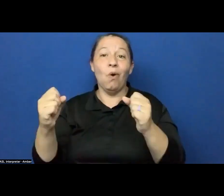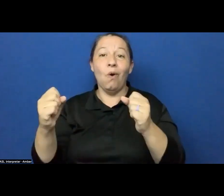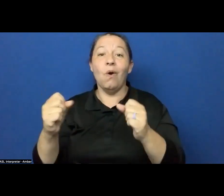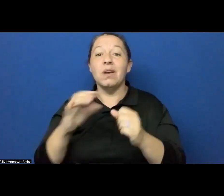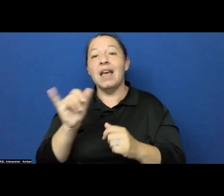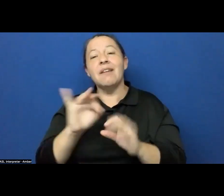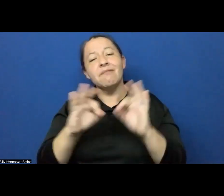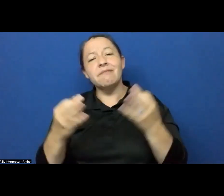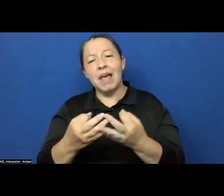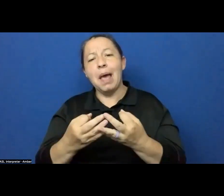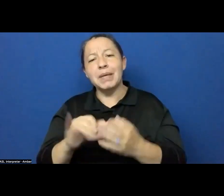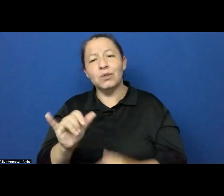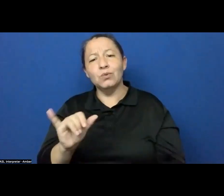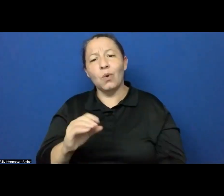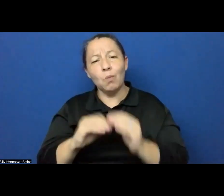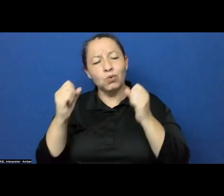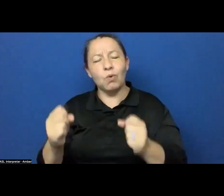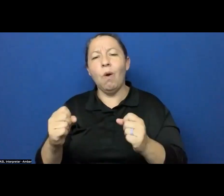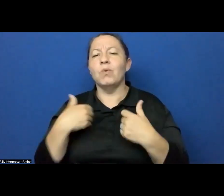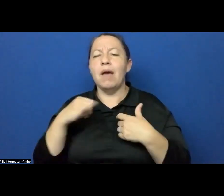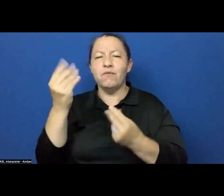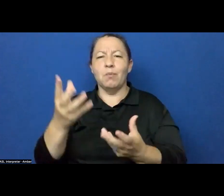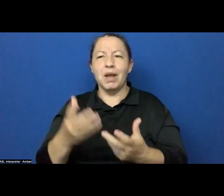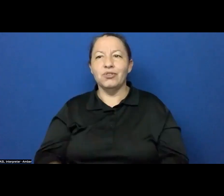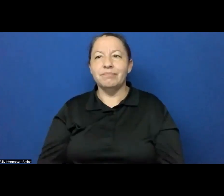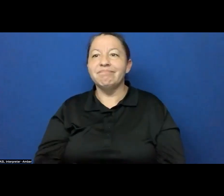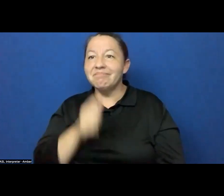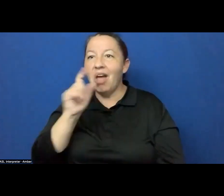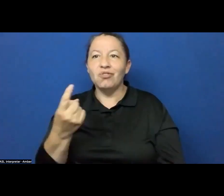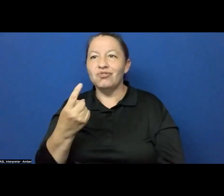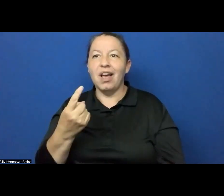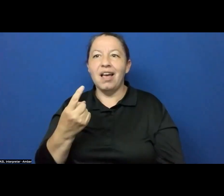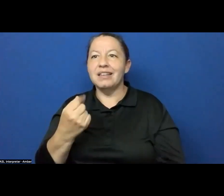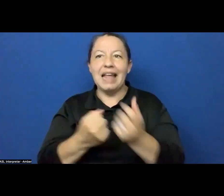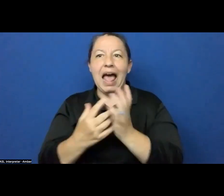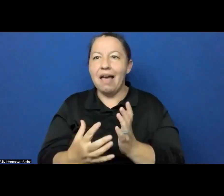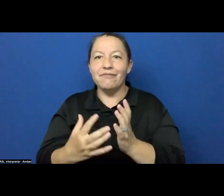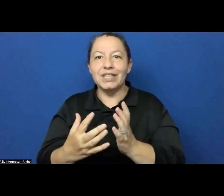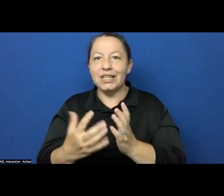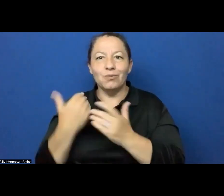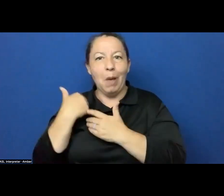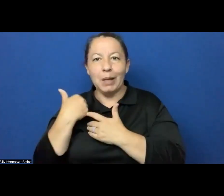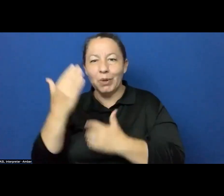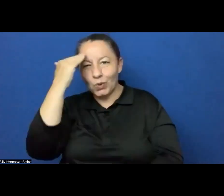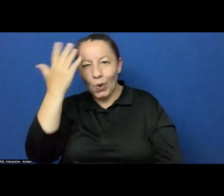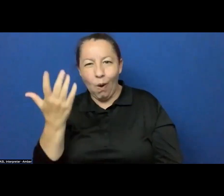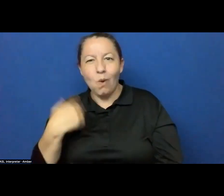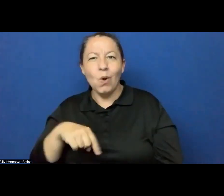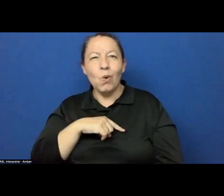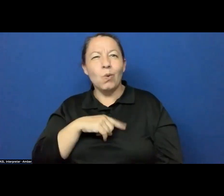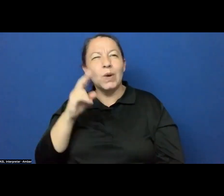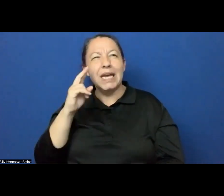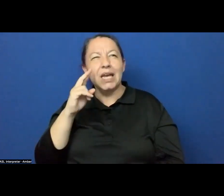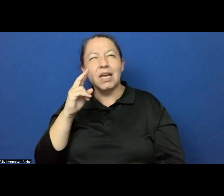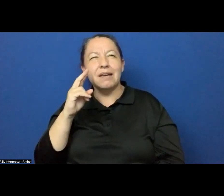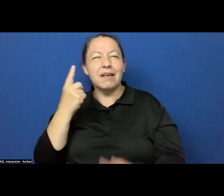information available. So it's not just advocates' jobs to know. We we look at it as it's